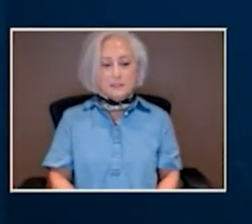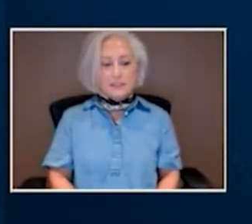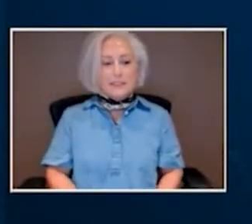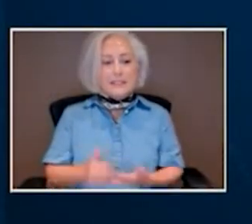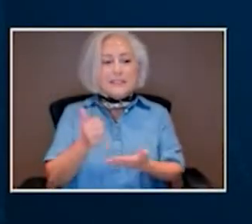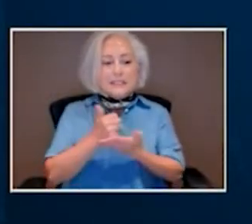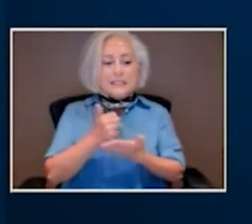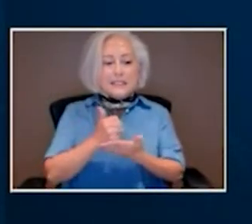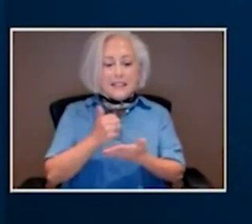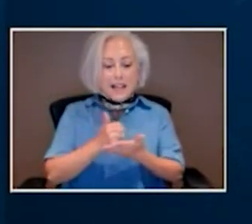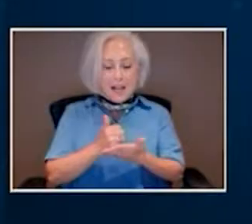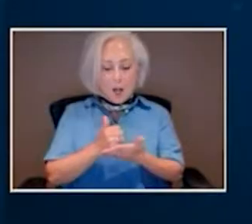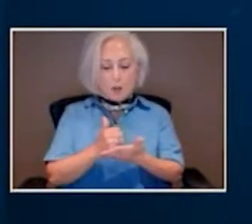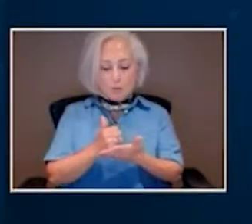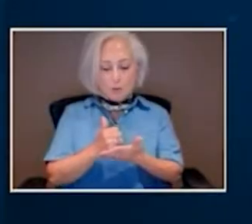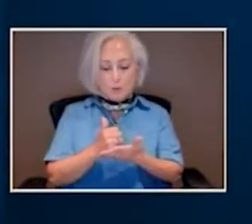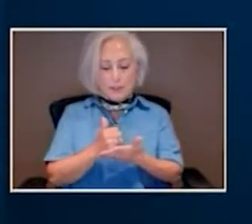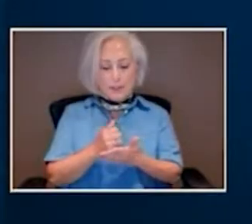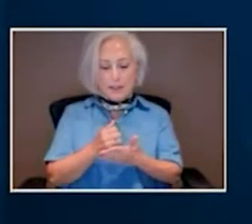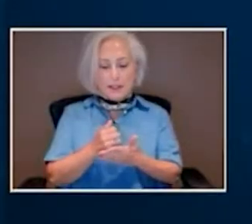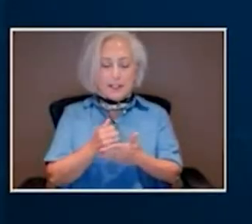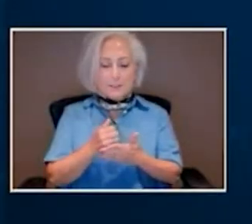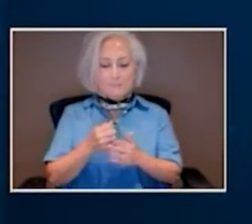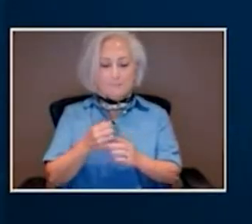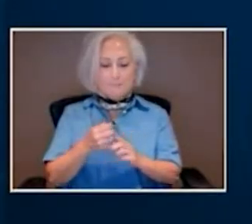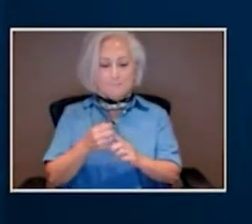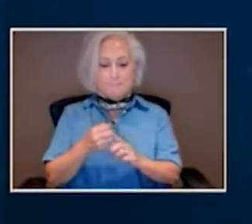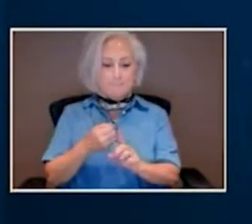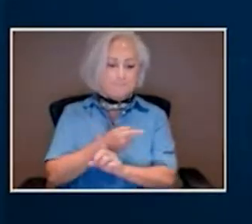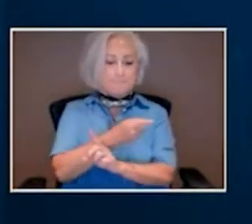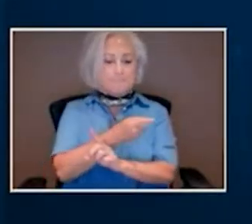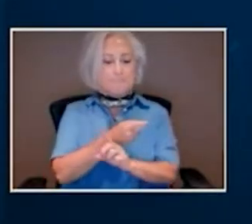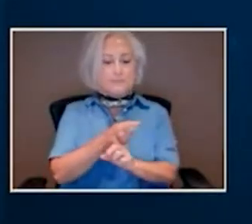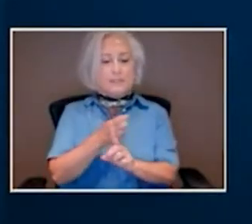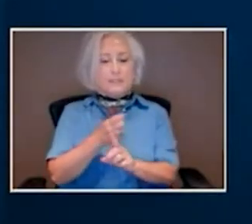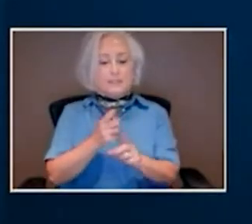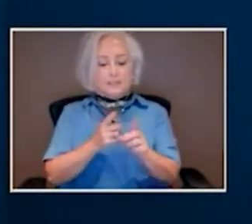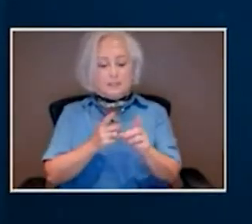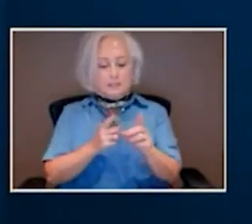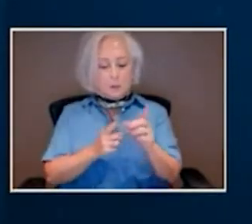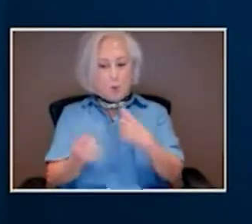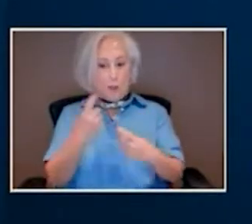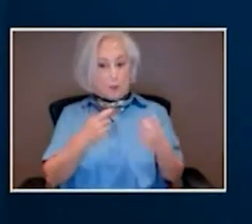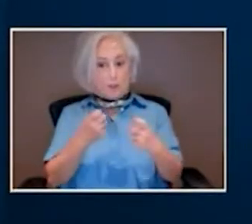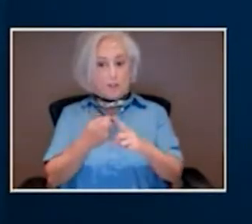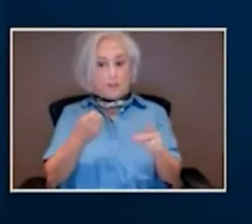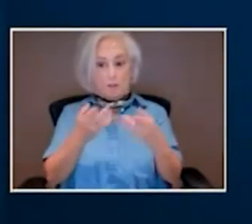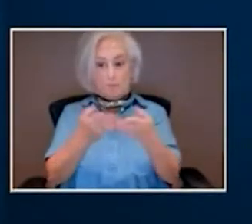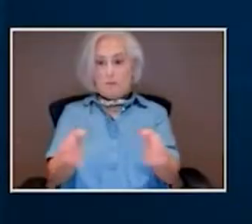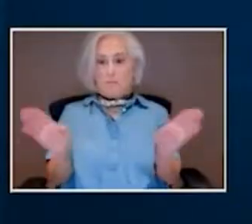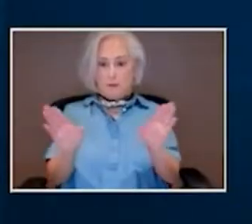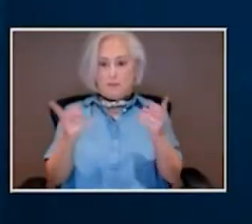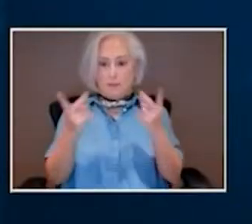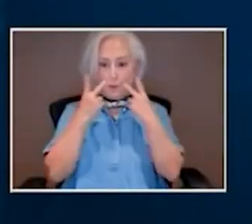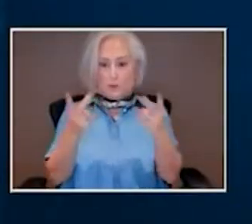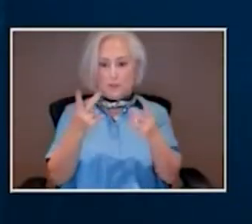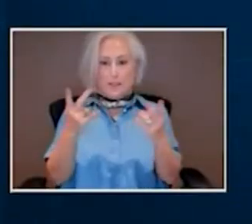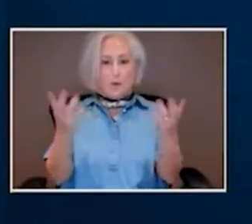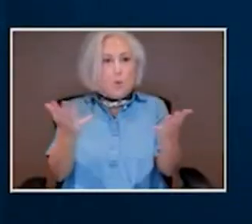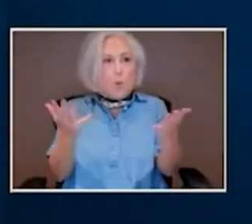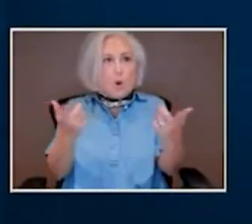sidestepping some questions with people in the public, because they could watch them and see what I was really going through, and I didn't have to always talk about it all the